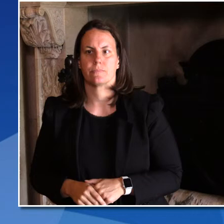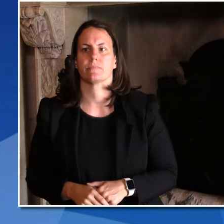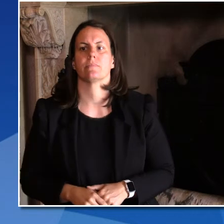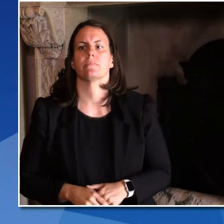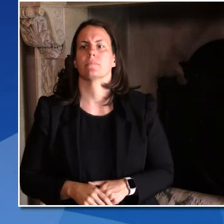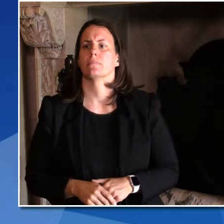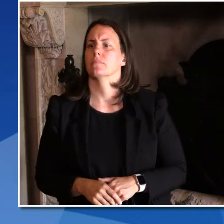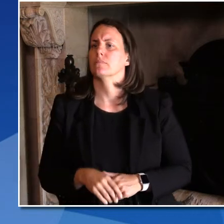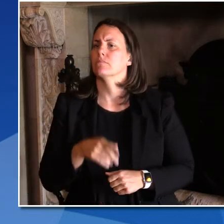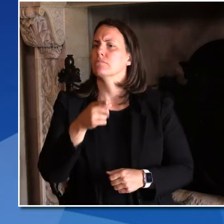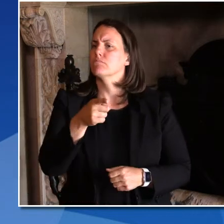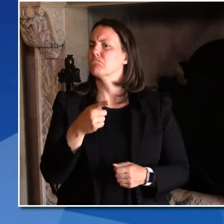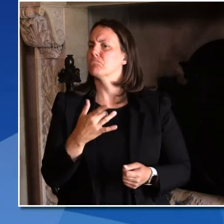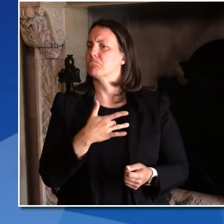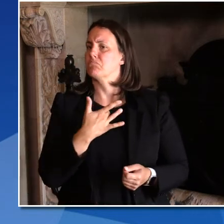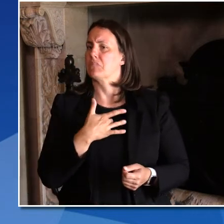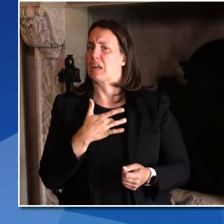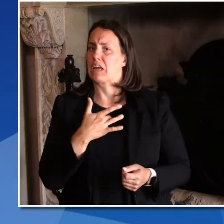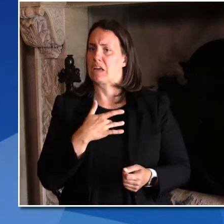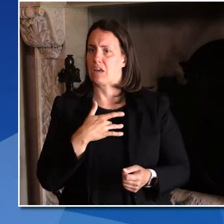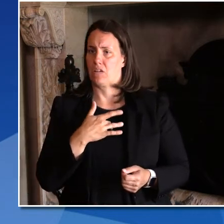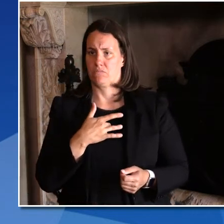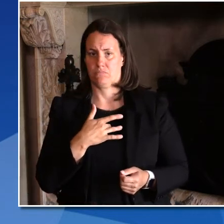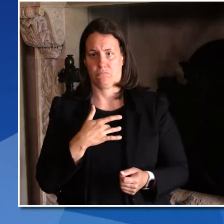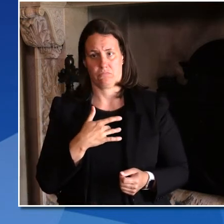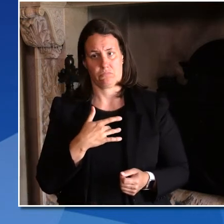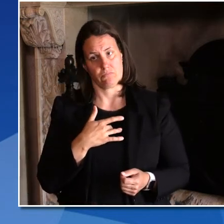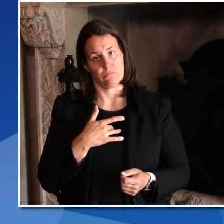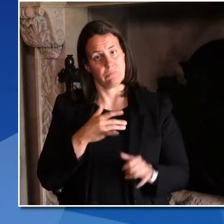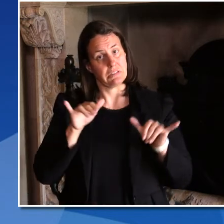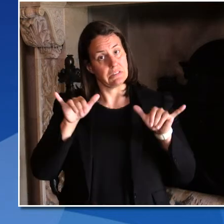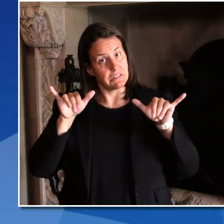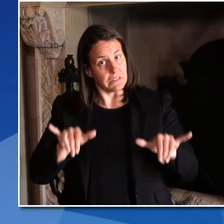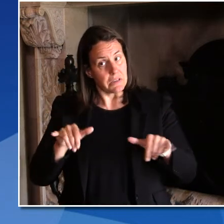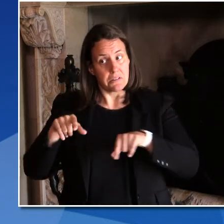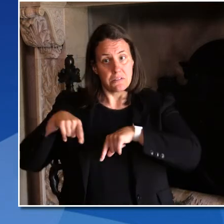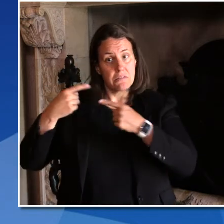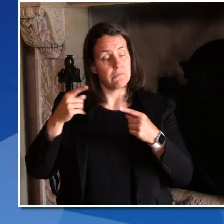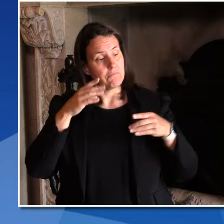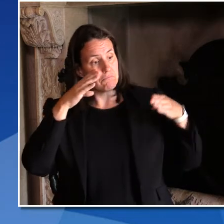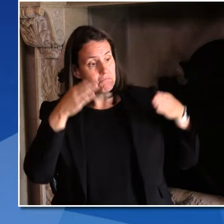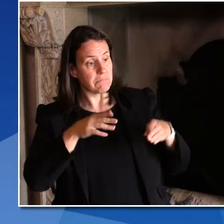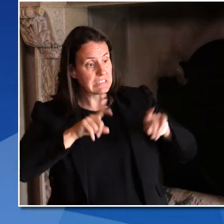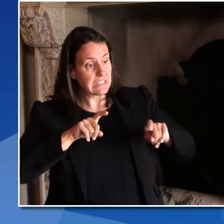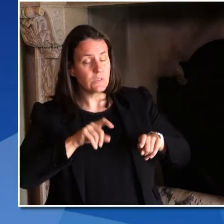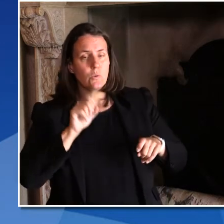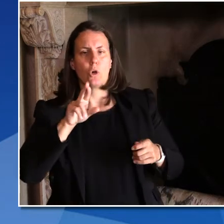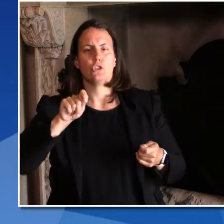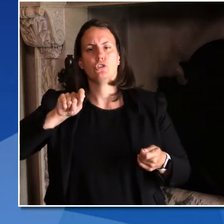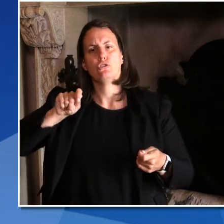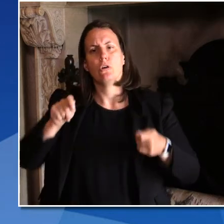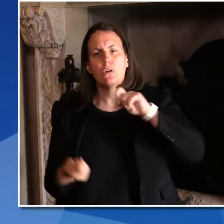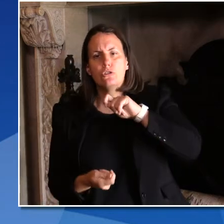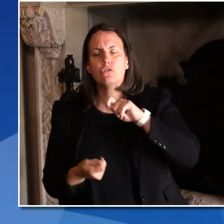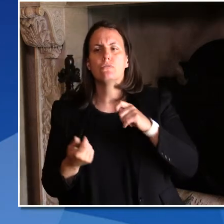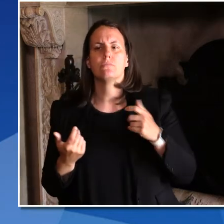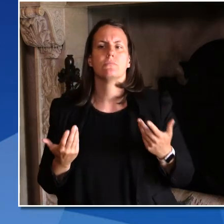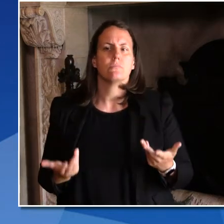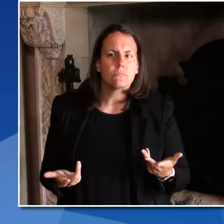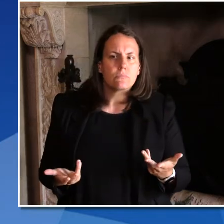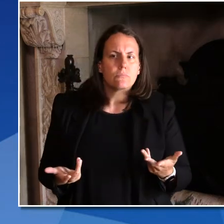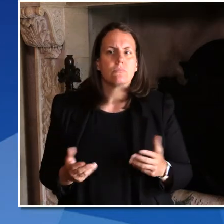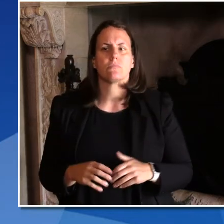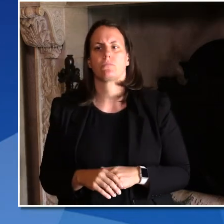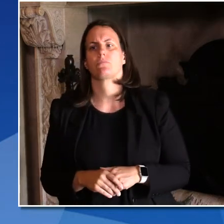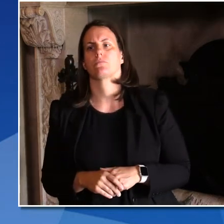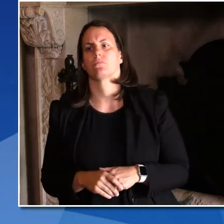all for sort of the individual people who are deciding whether or not to show up to testing sites? And what exactly is the